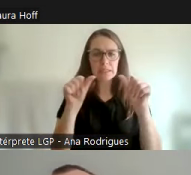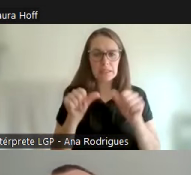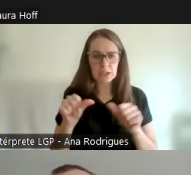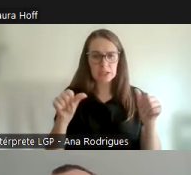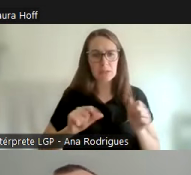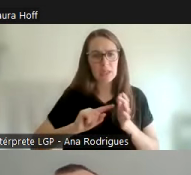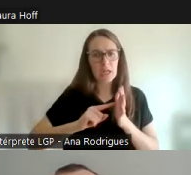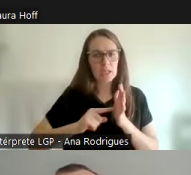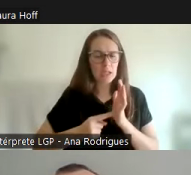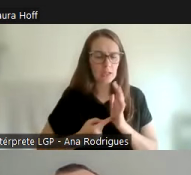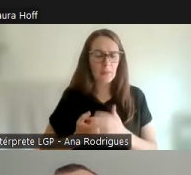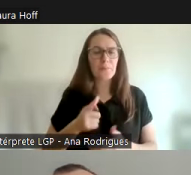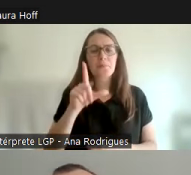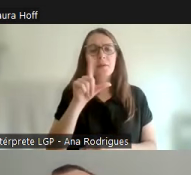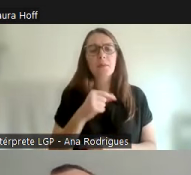financial